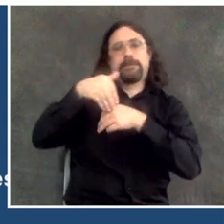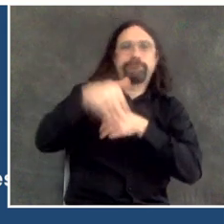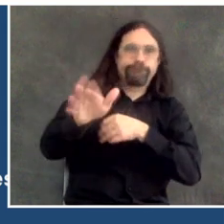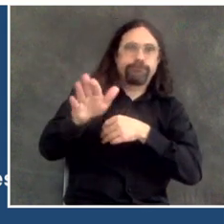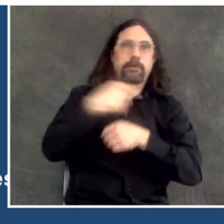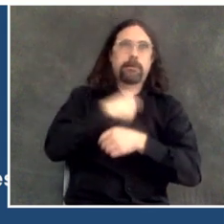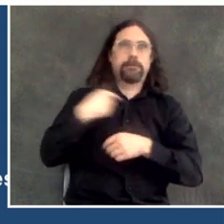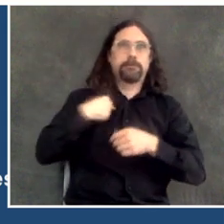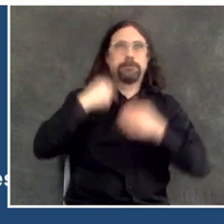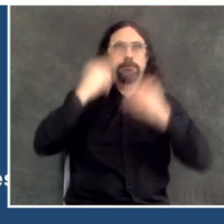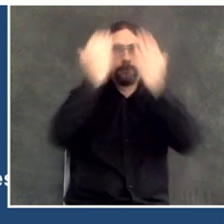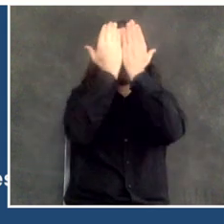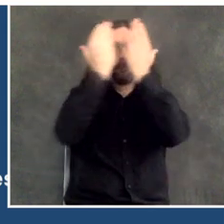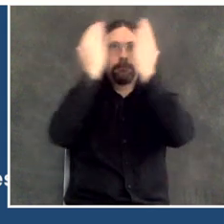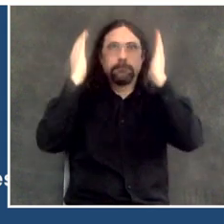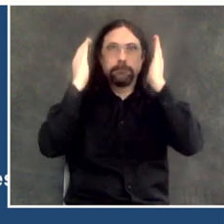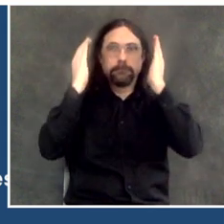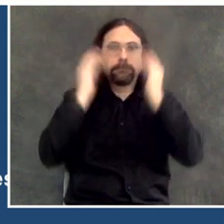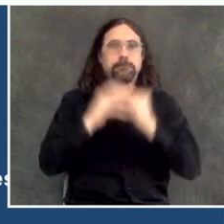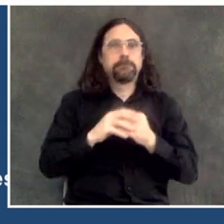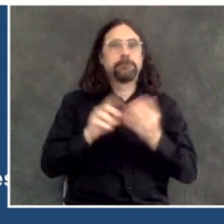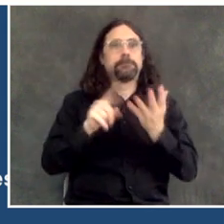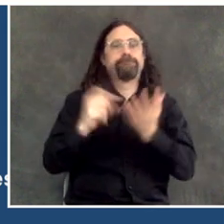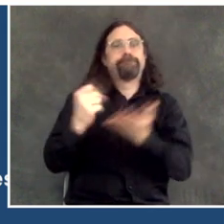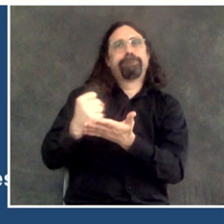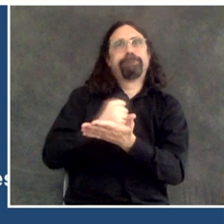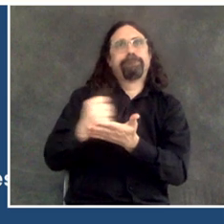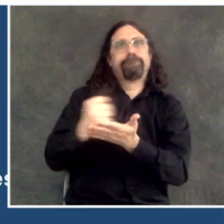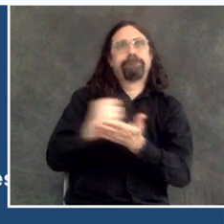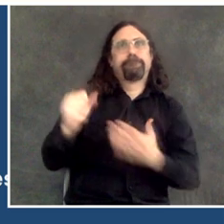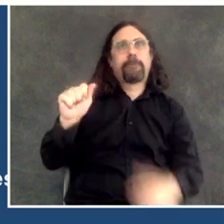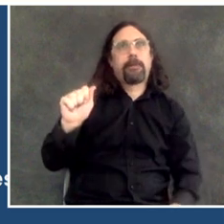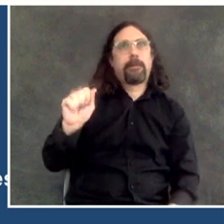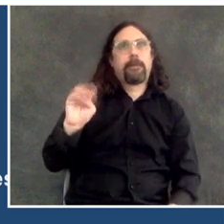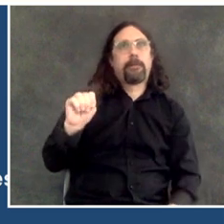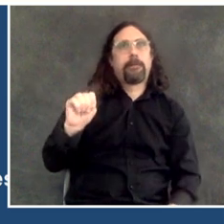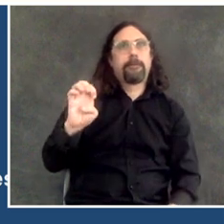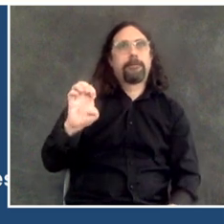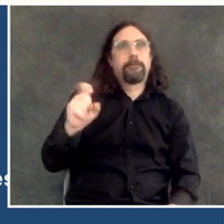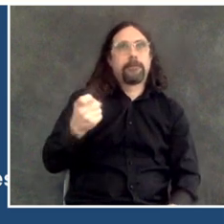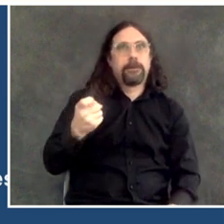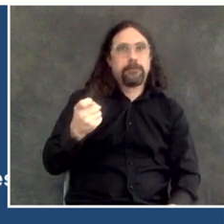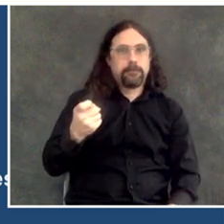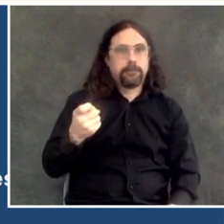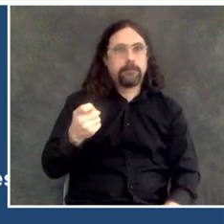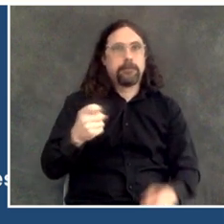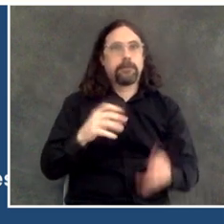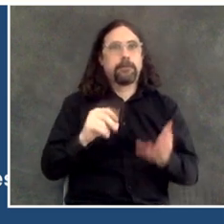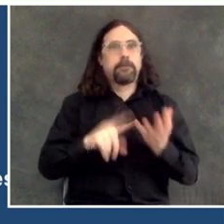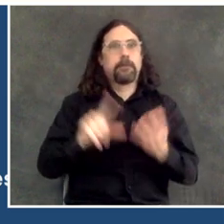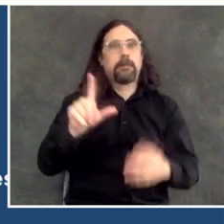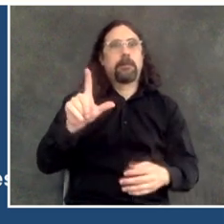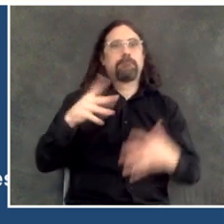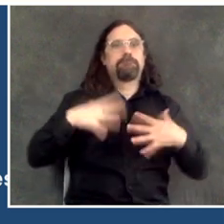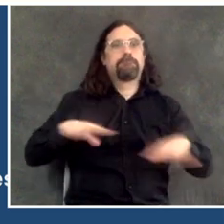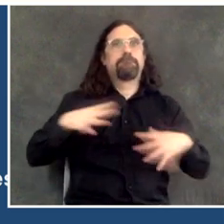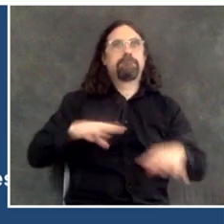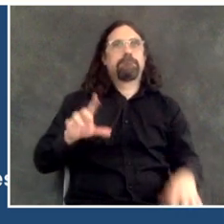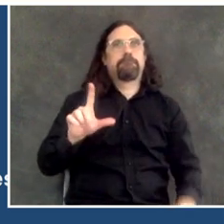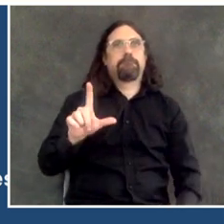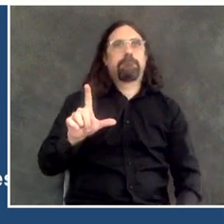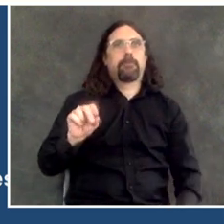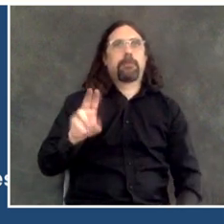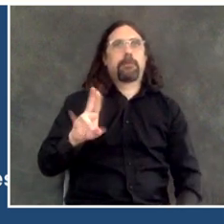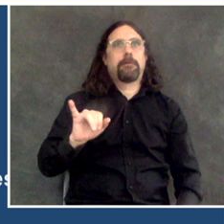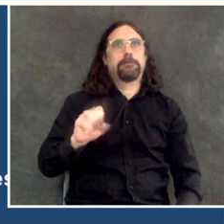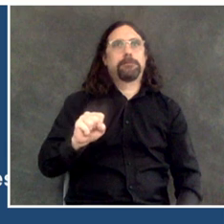N95 masks. Louis Vuitton, 21,000 N95 masks. I mean, this really adds up. And it shows you that